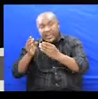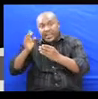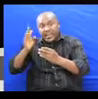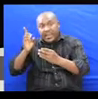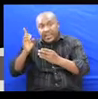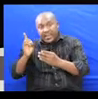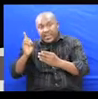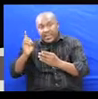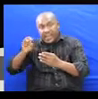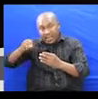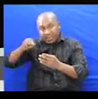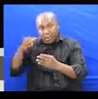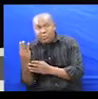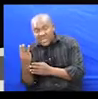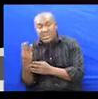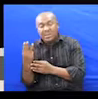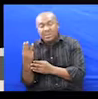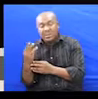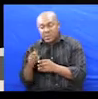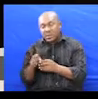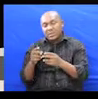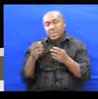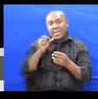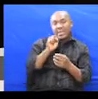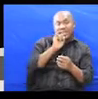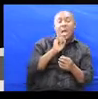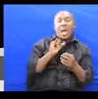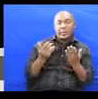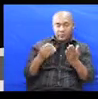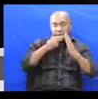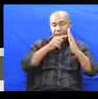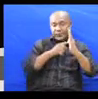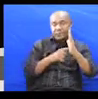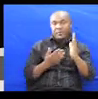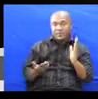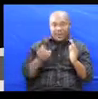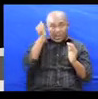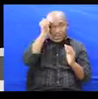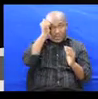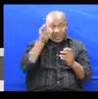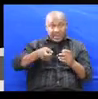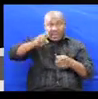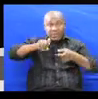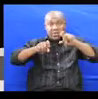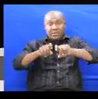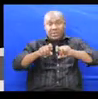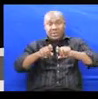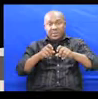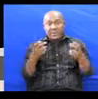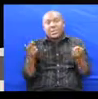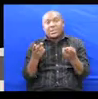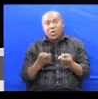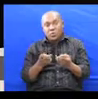per liter. That is the SI unit of molarity. Remember, chemistry is a unity. There is